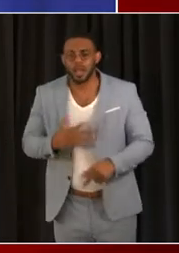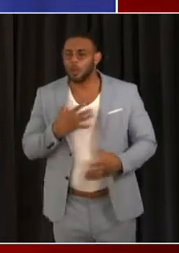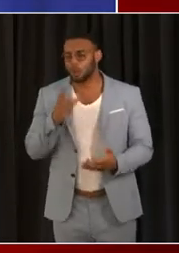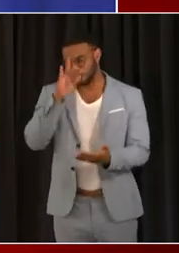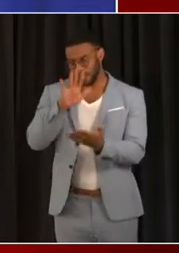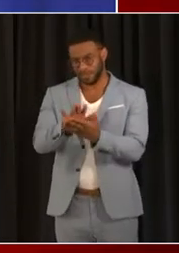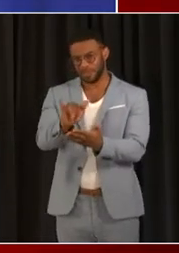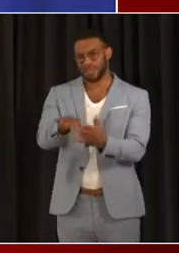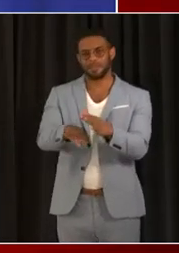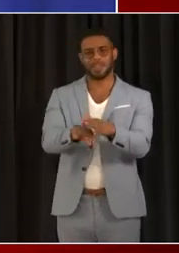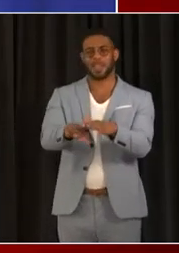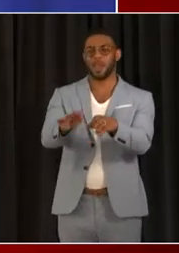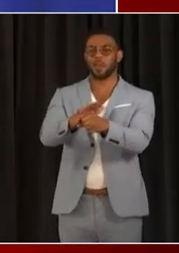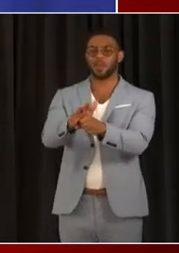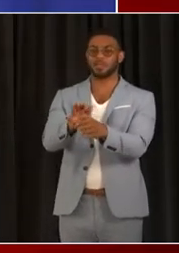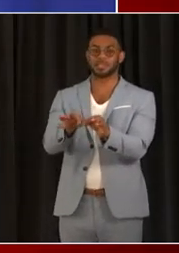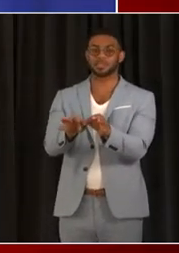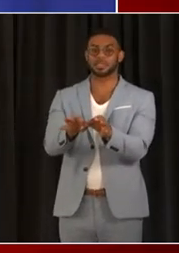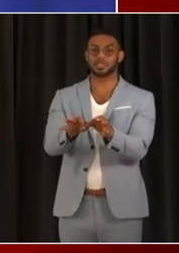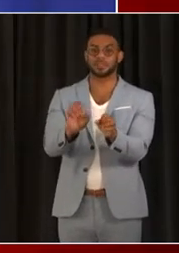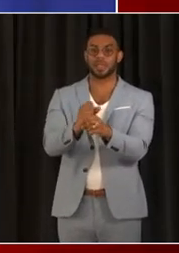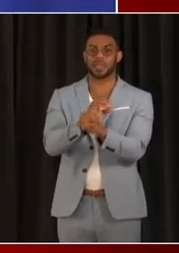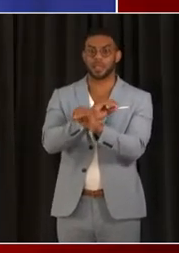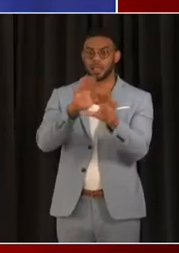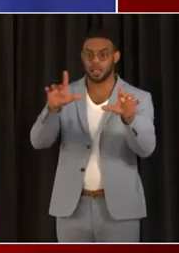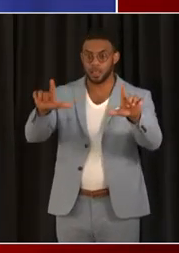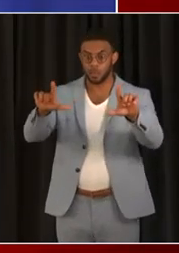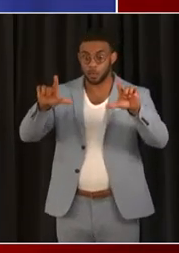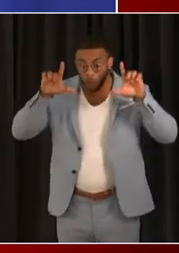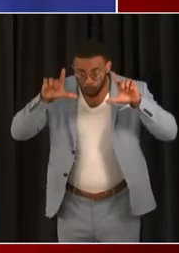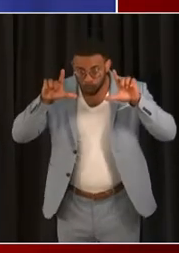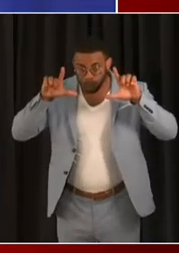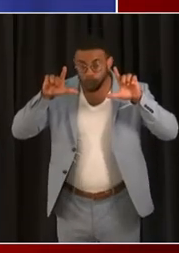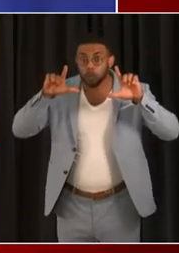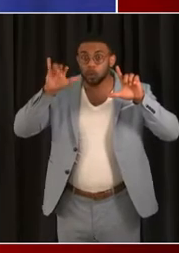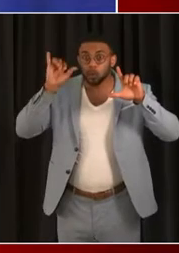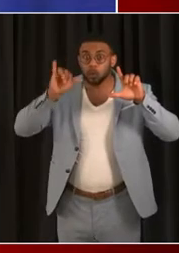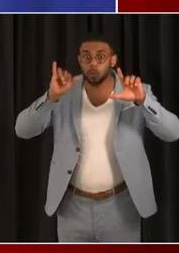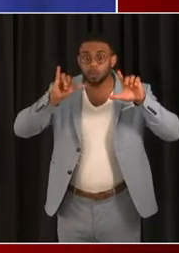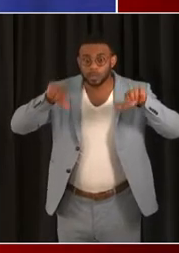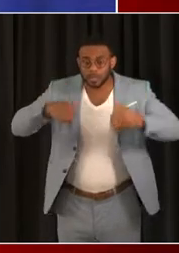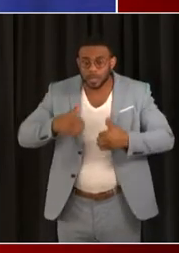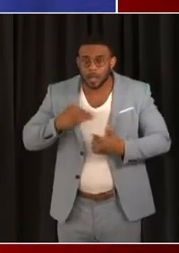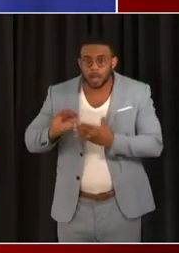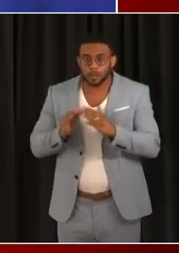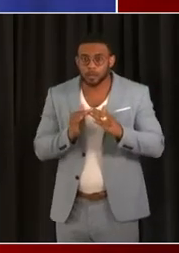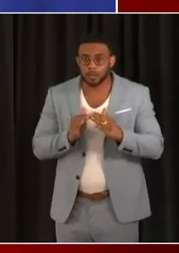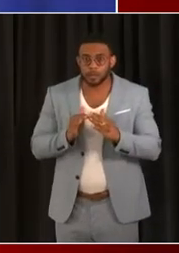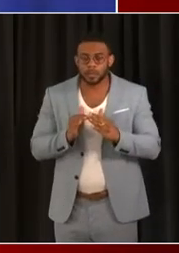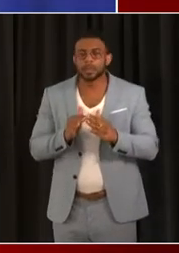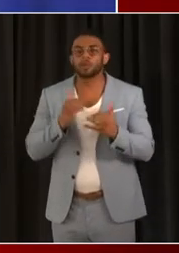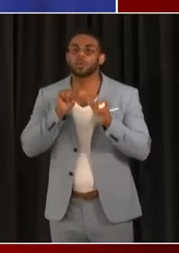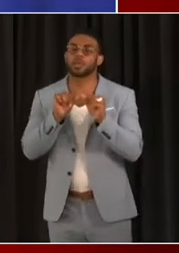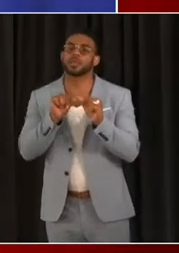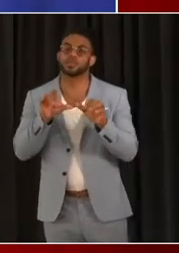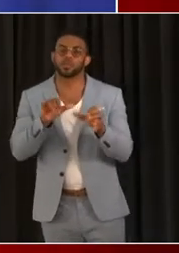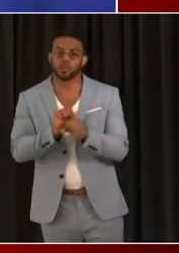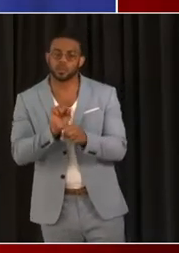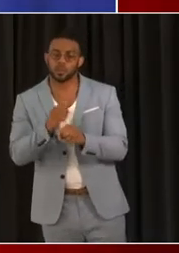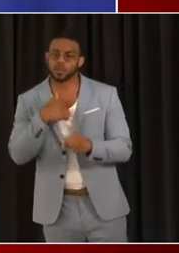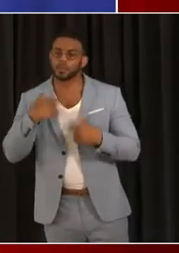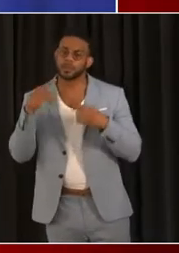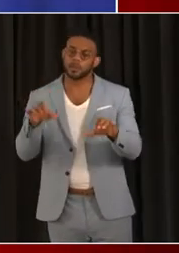believe that basically, COVID simply exacerbated those existing challenges that were in our community. We will continue to